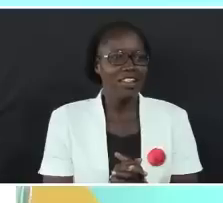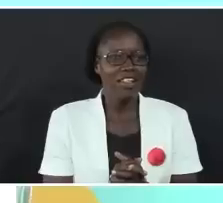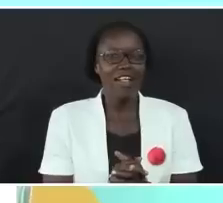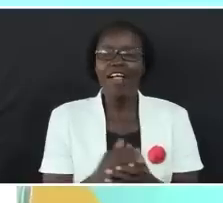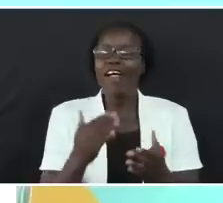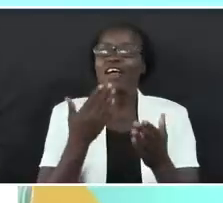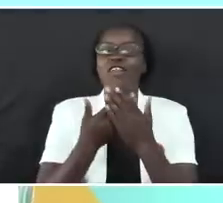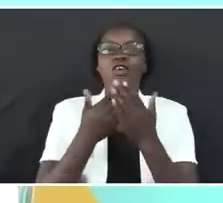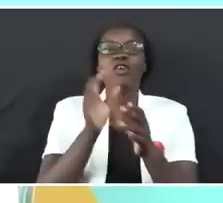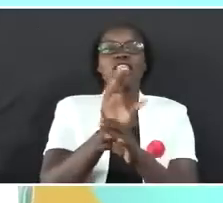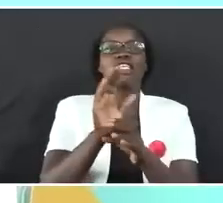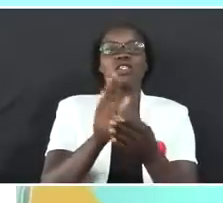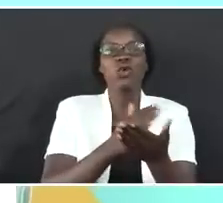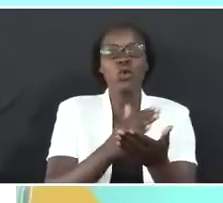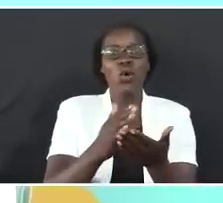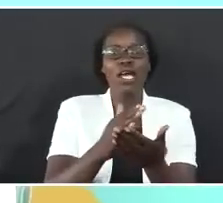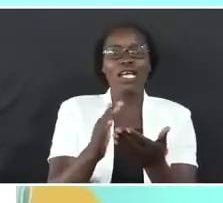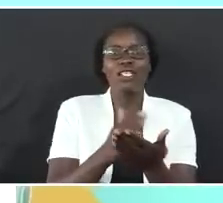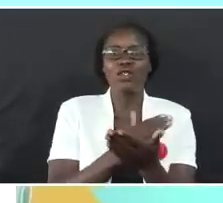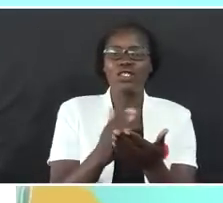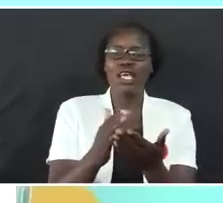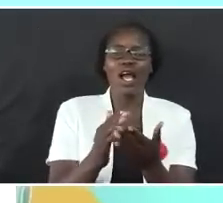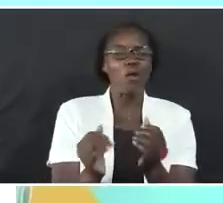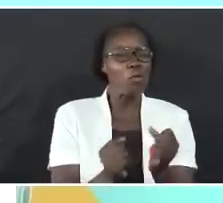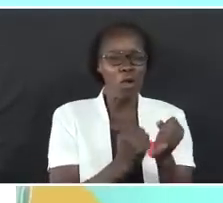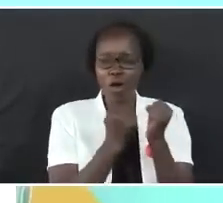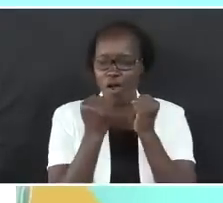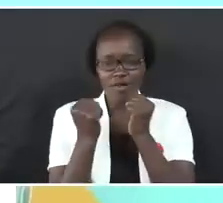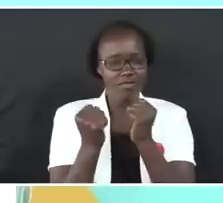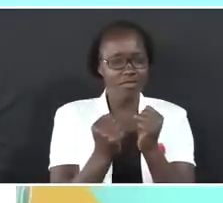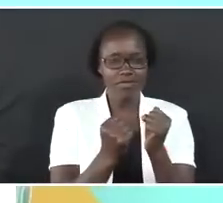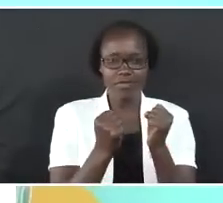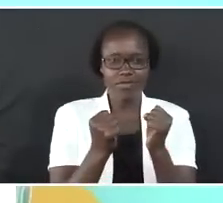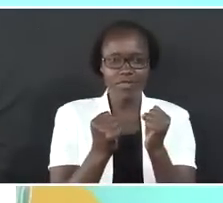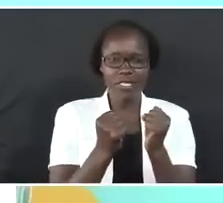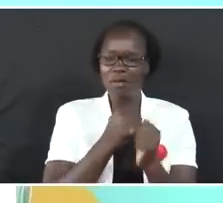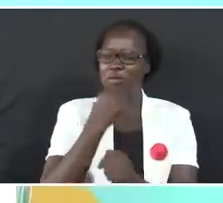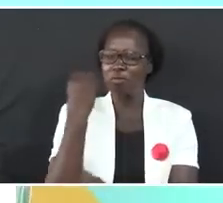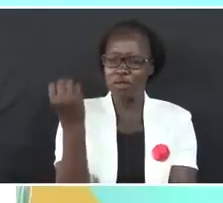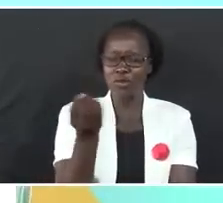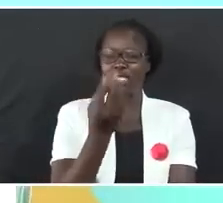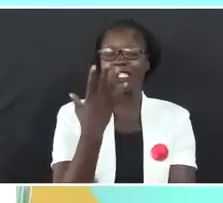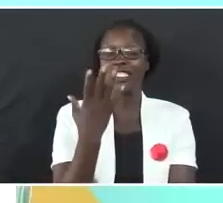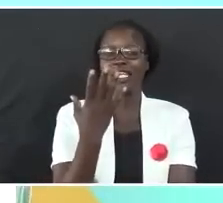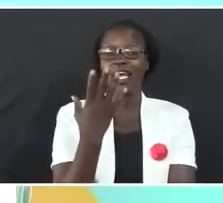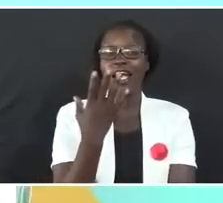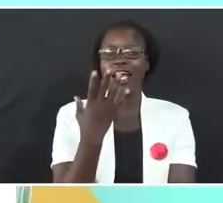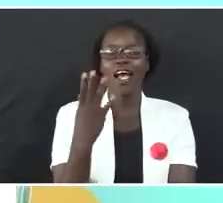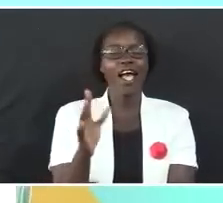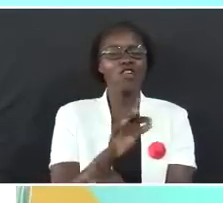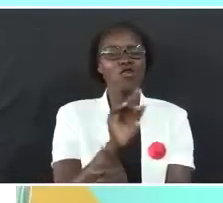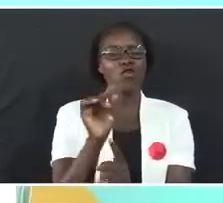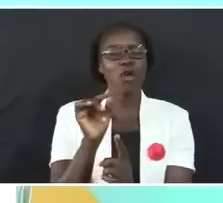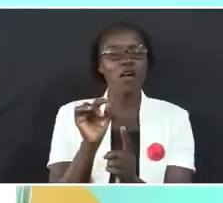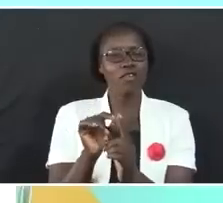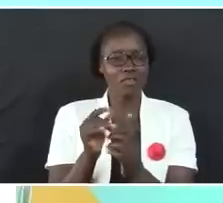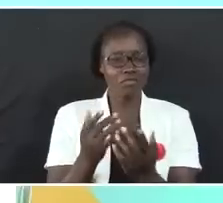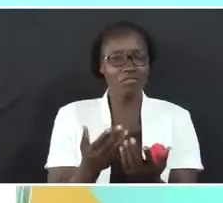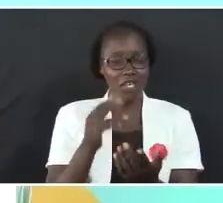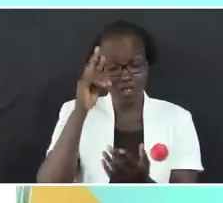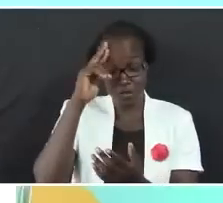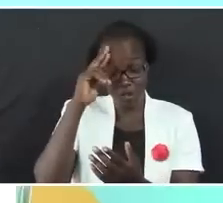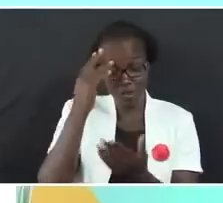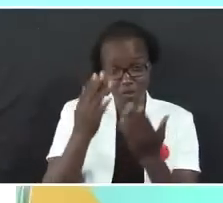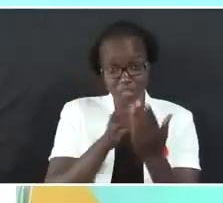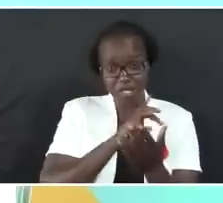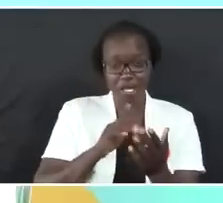Thank you, choir. You've sung with power, with beauty, and with pathos. May